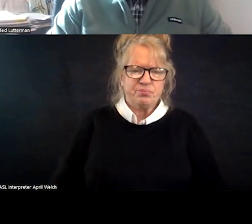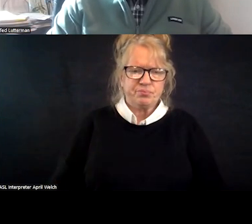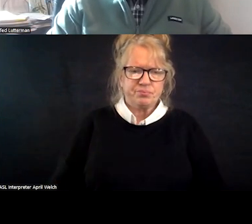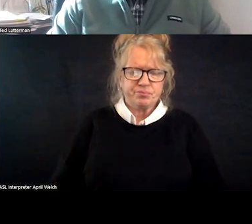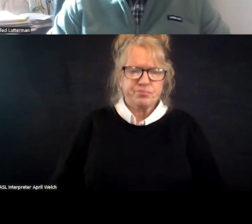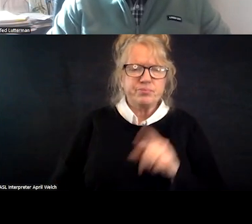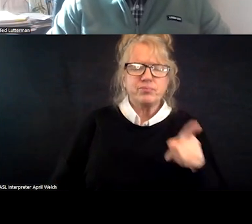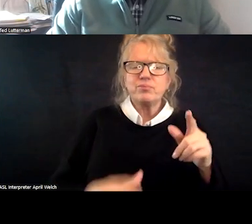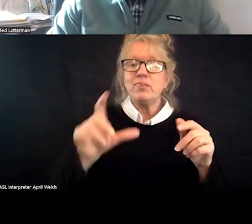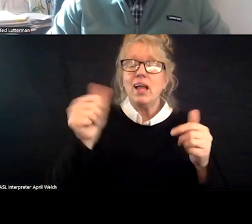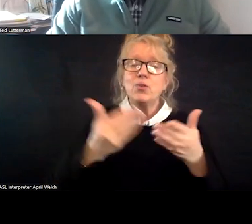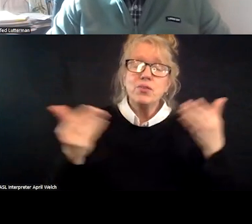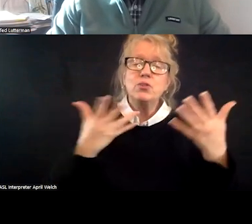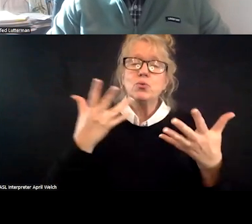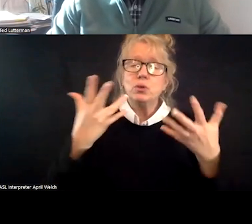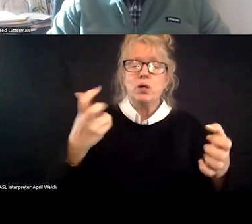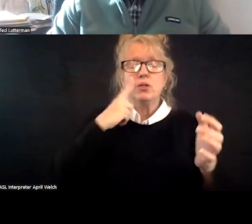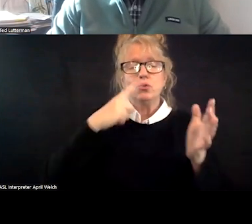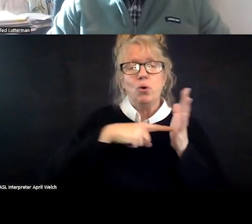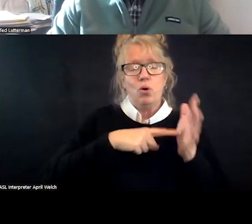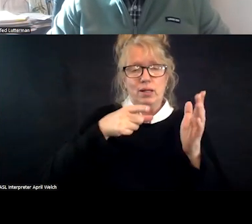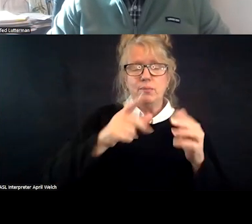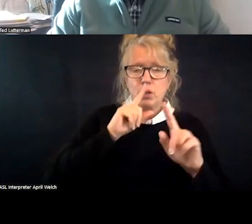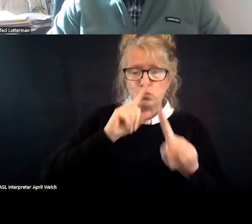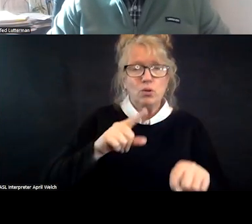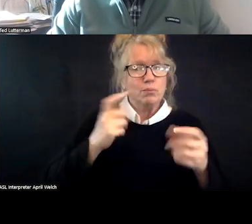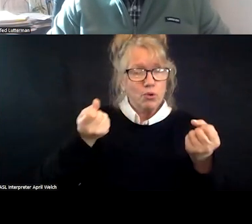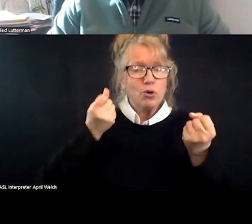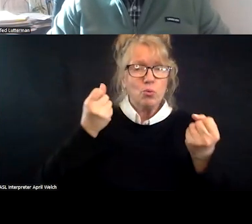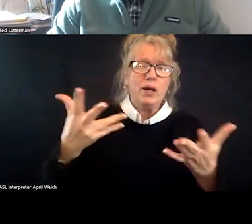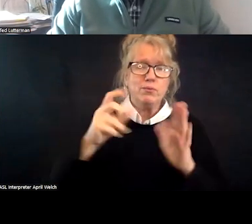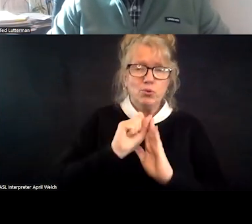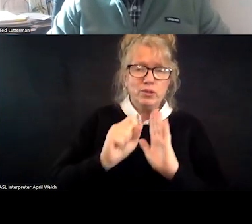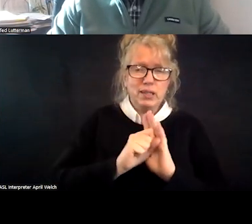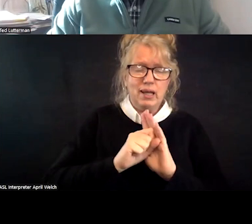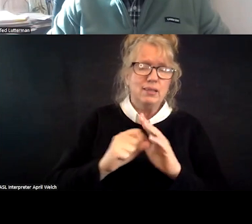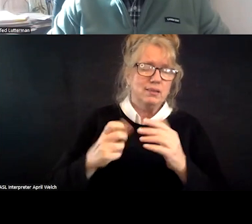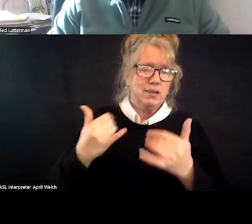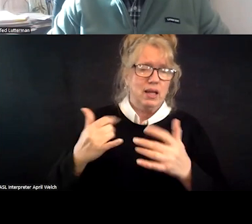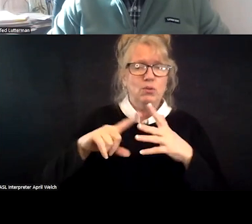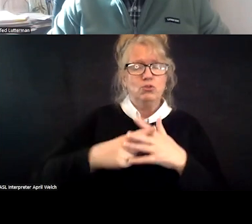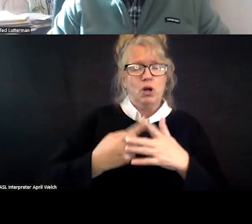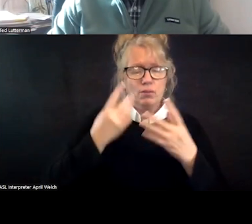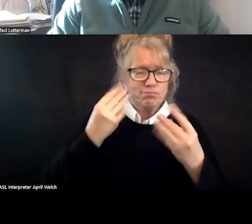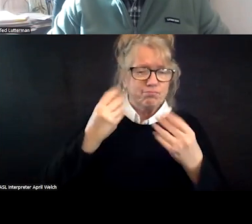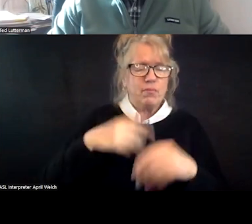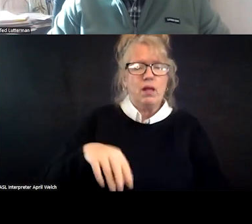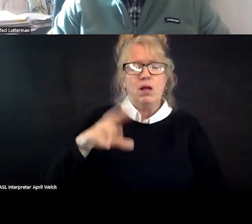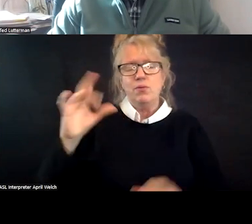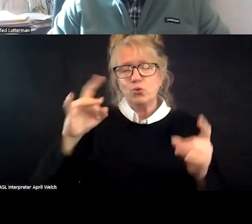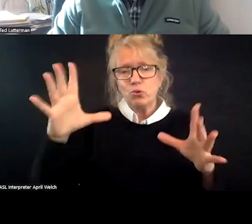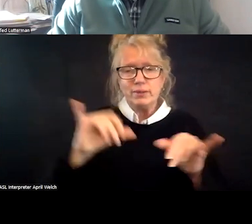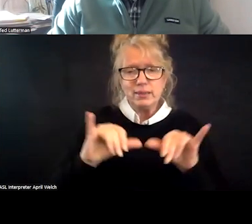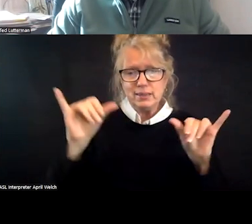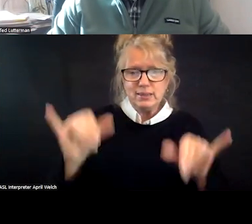one of the other things we try to highlight, and it's in that report, is there are quite a few states that are starting to put data on their crisis system in